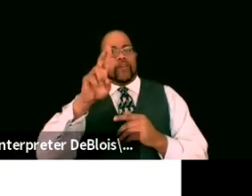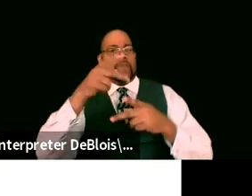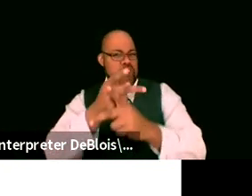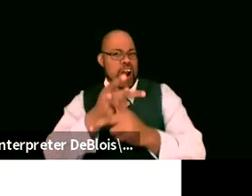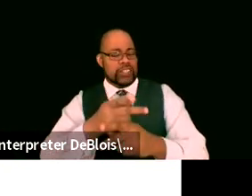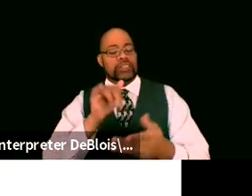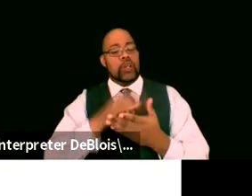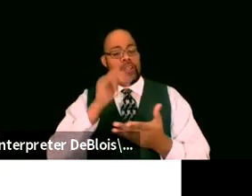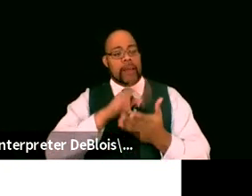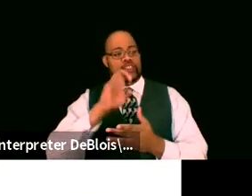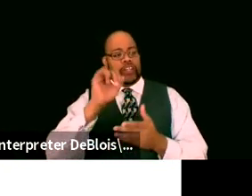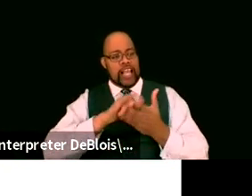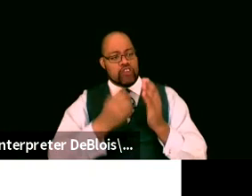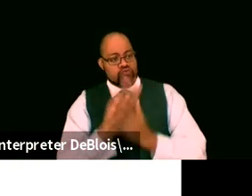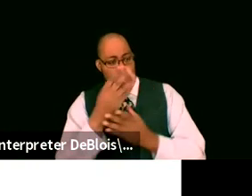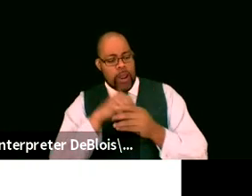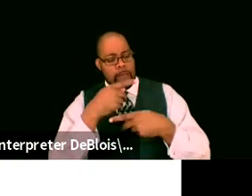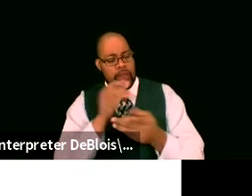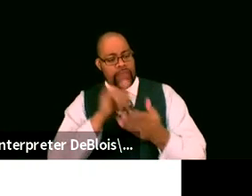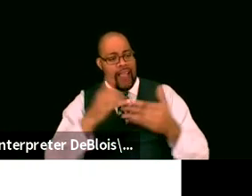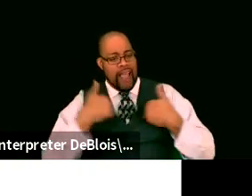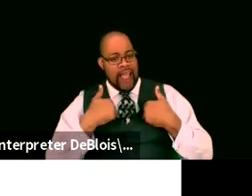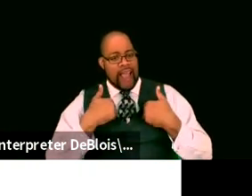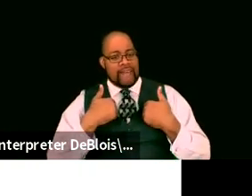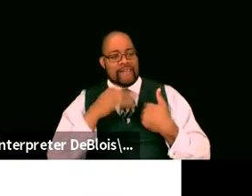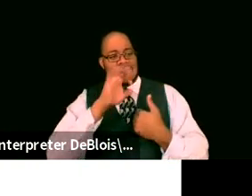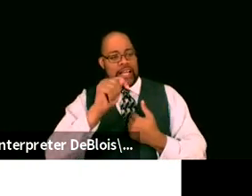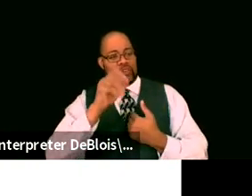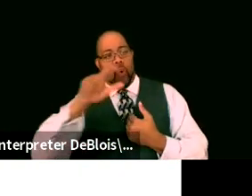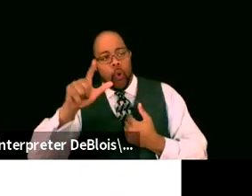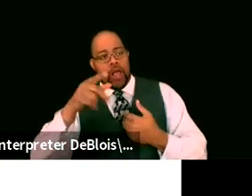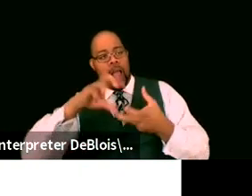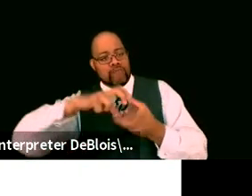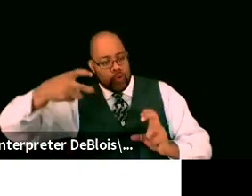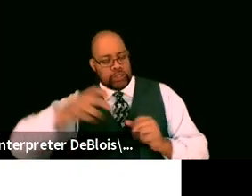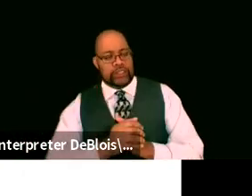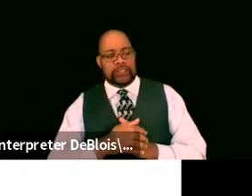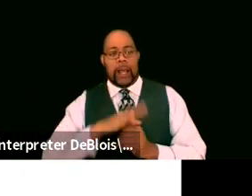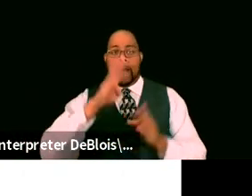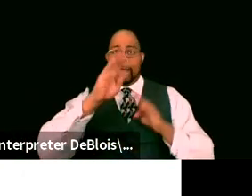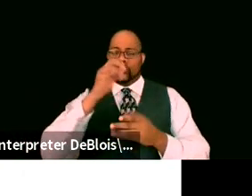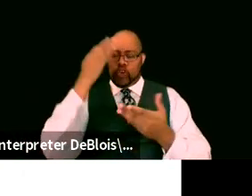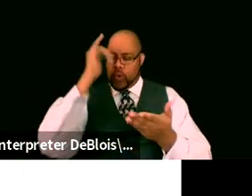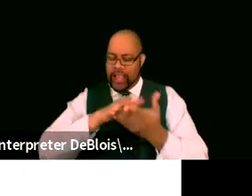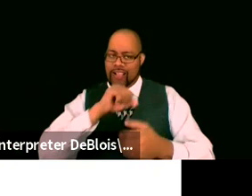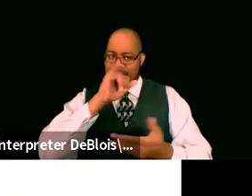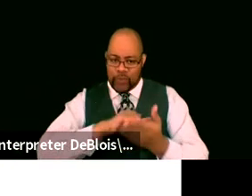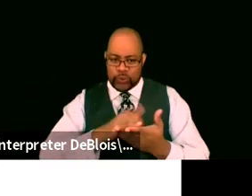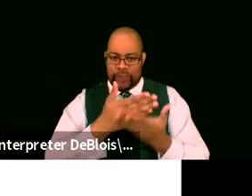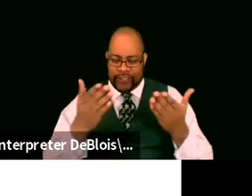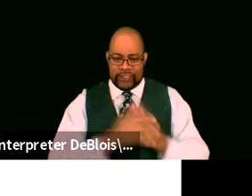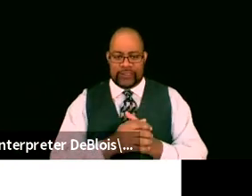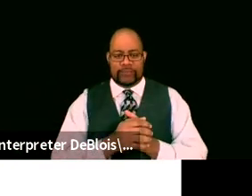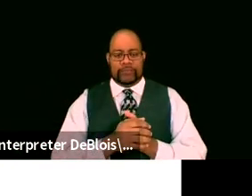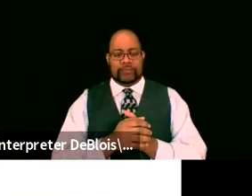here are bacteria that tend to grow in products that have fats, oils, and proteins in. So bacteria love those, as anyone who works in the lab will